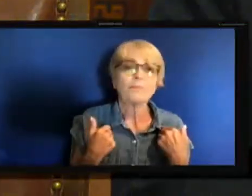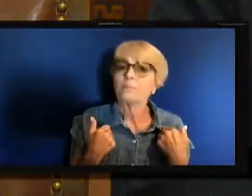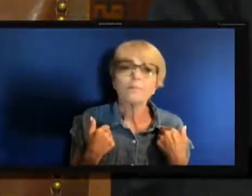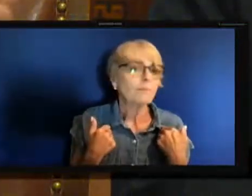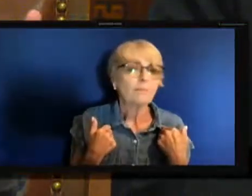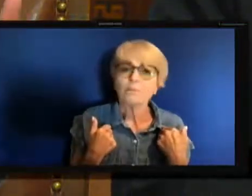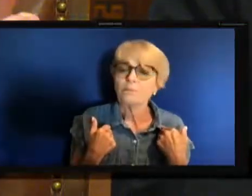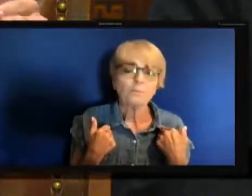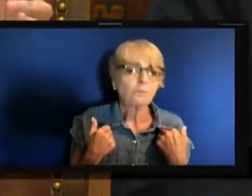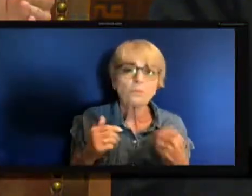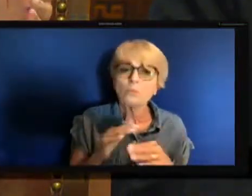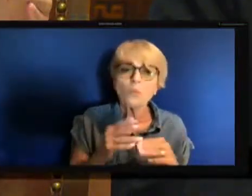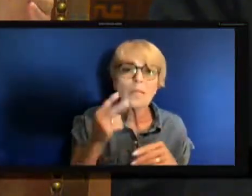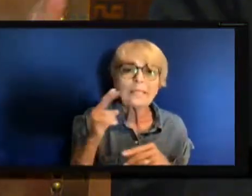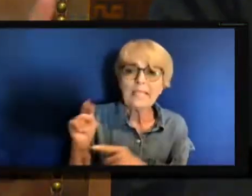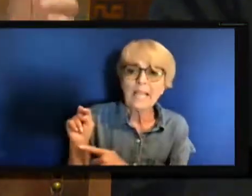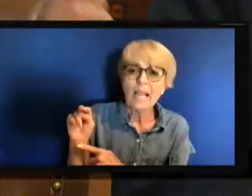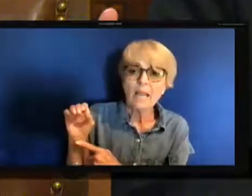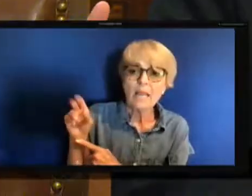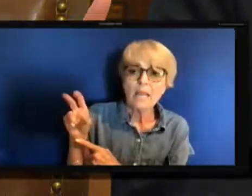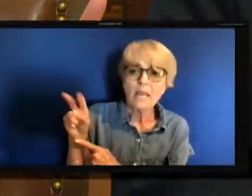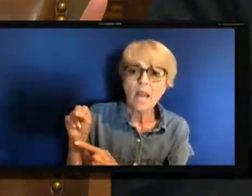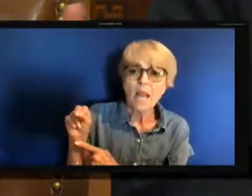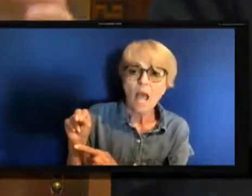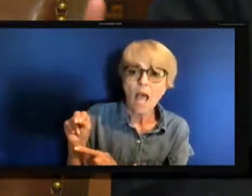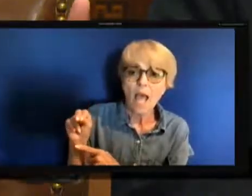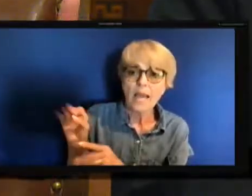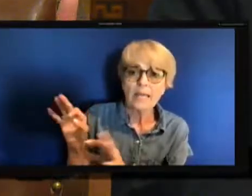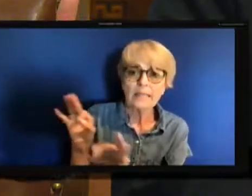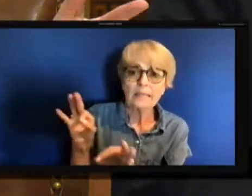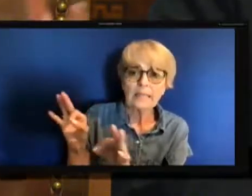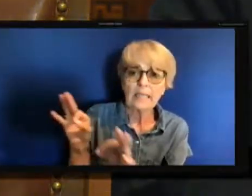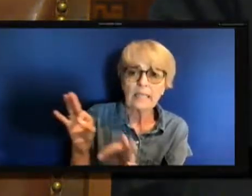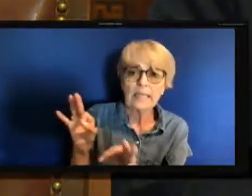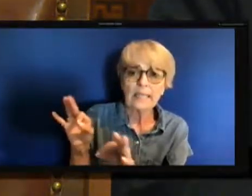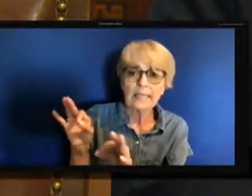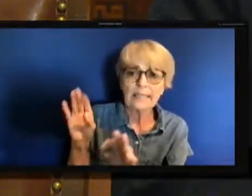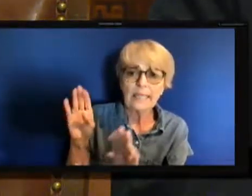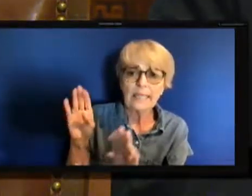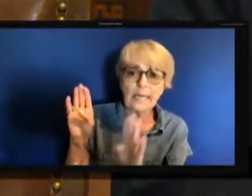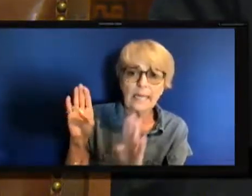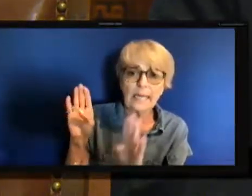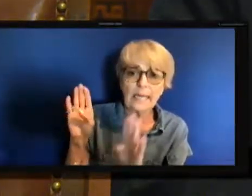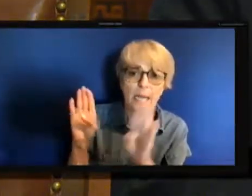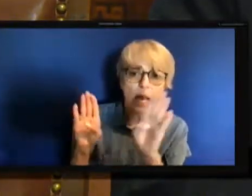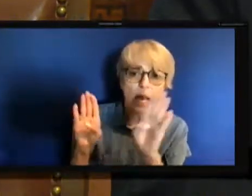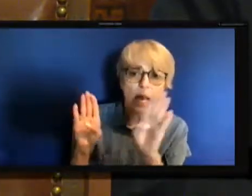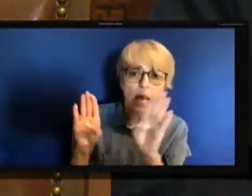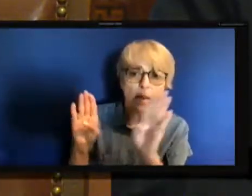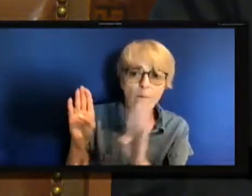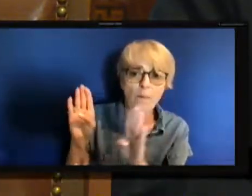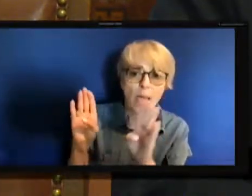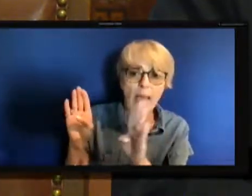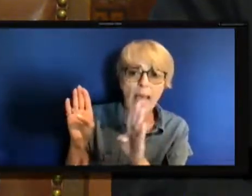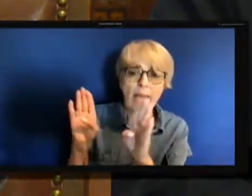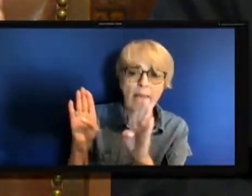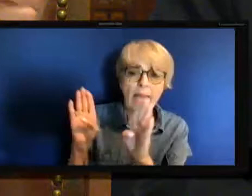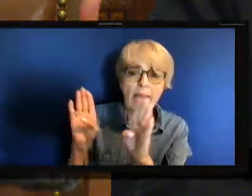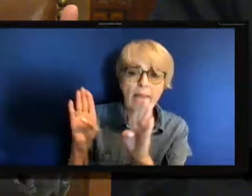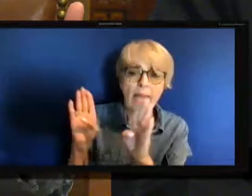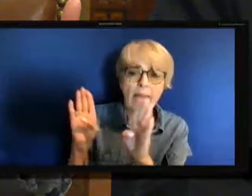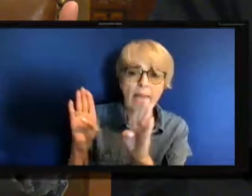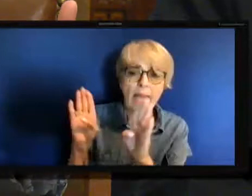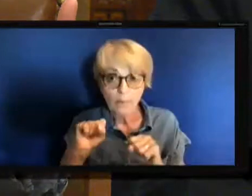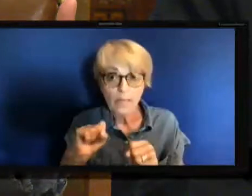the non-selected bid responses, and is it possible to allow people to